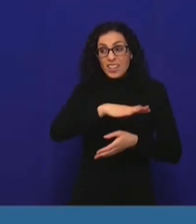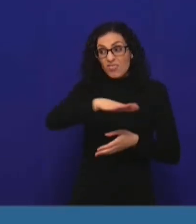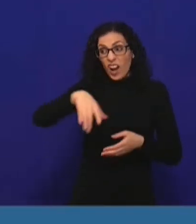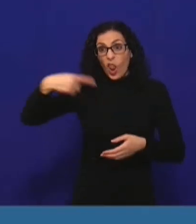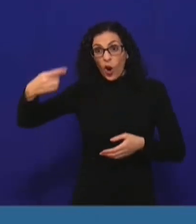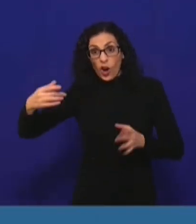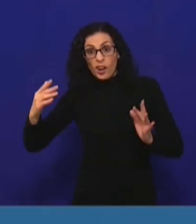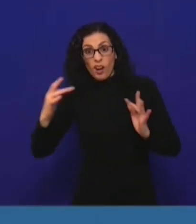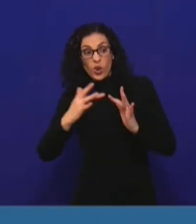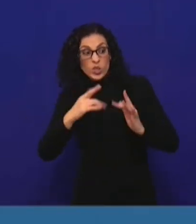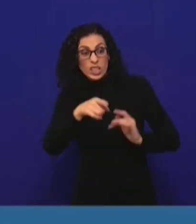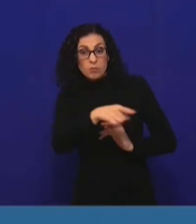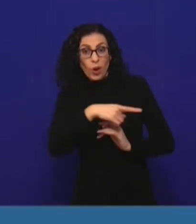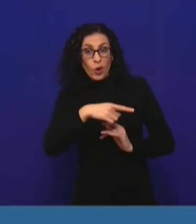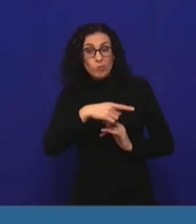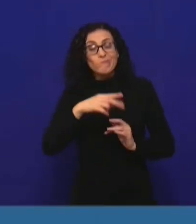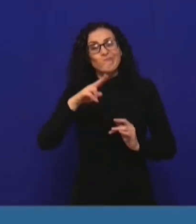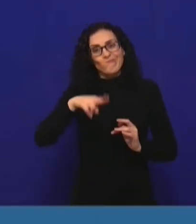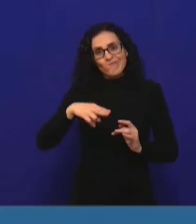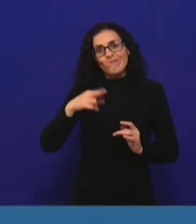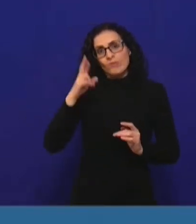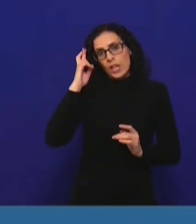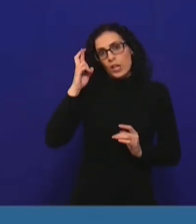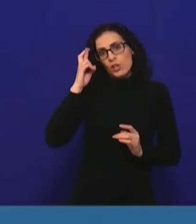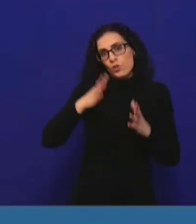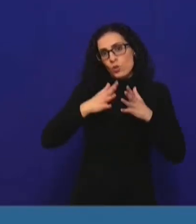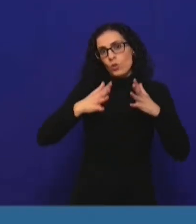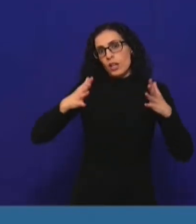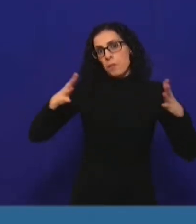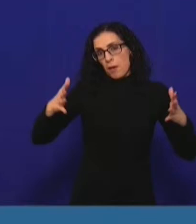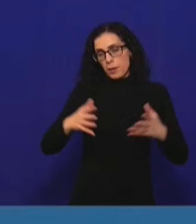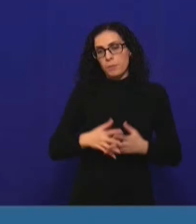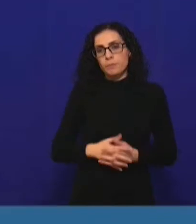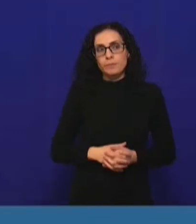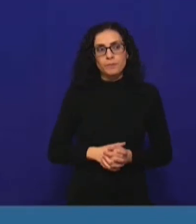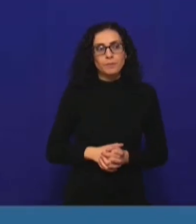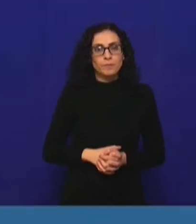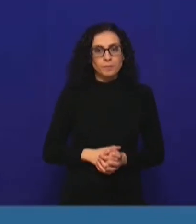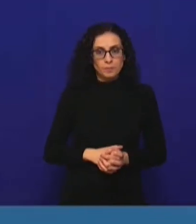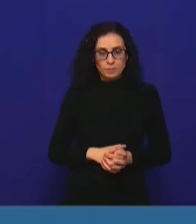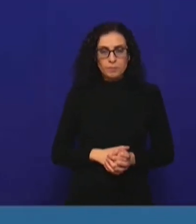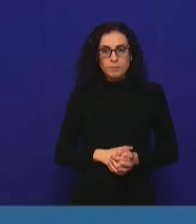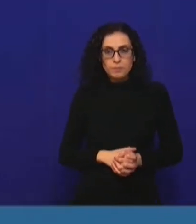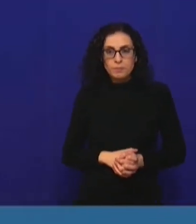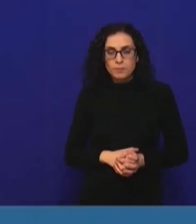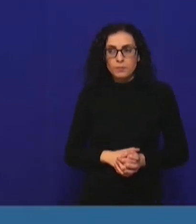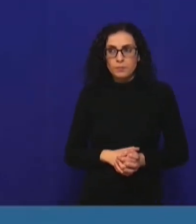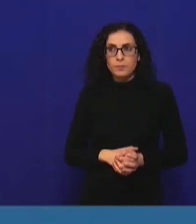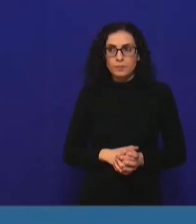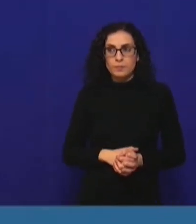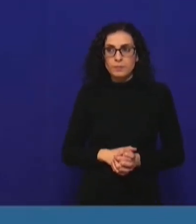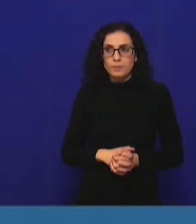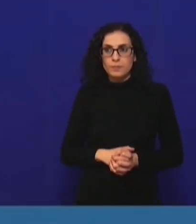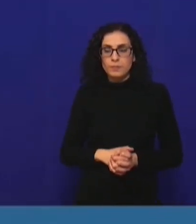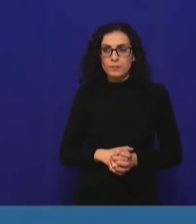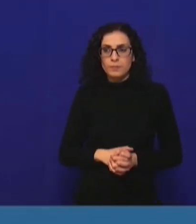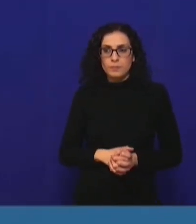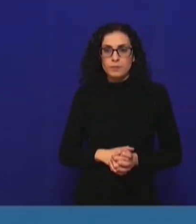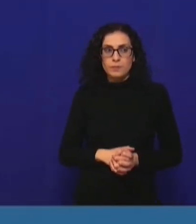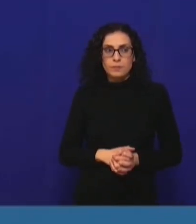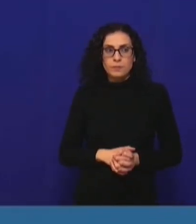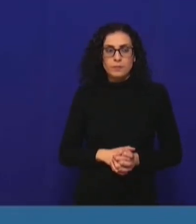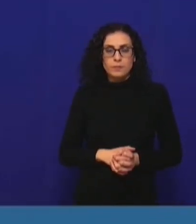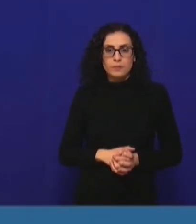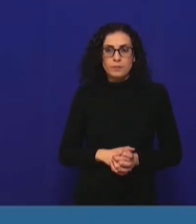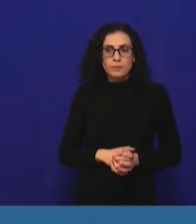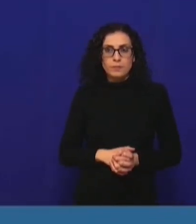tfal oħrajn u allura hemmhekk tkun qed kompli tiżjed is-sitwazzjoni fejn ikollna jpoġġu iktar nies li qegħdin f'kwarantina.